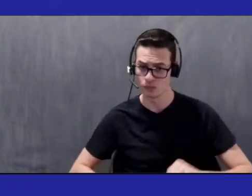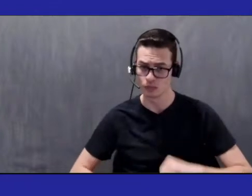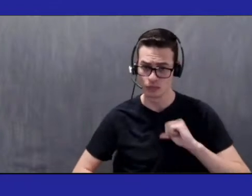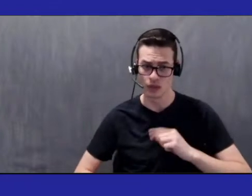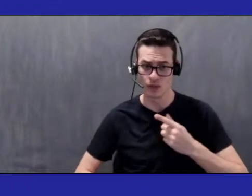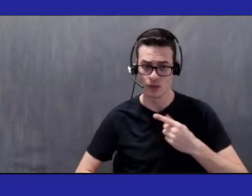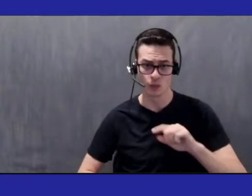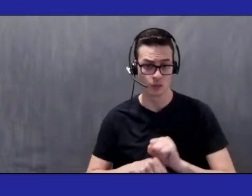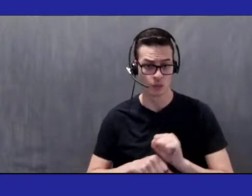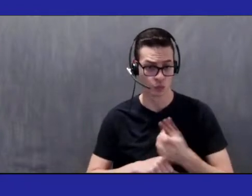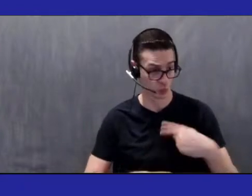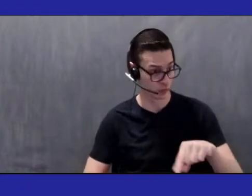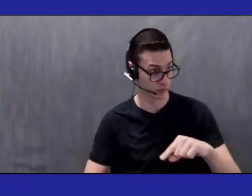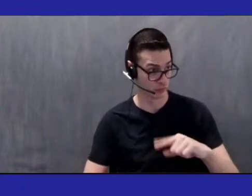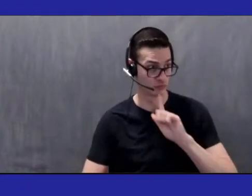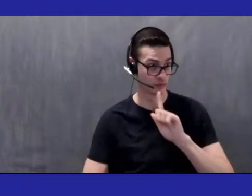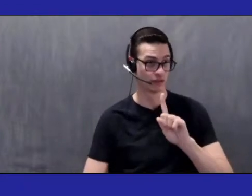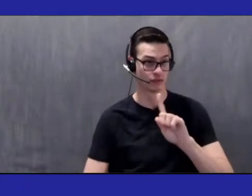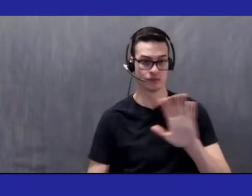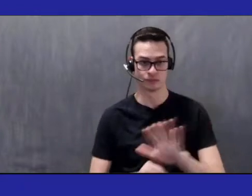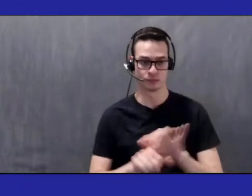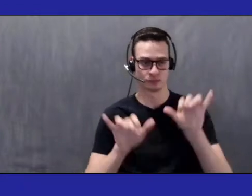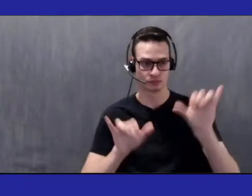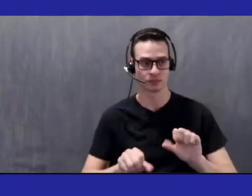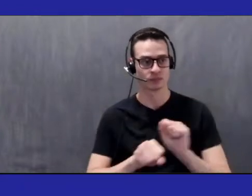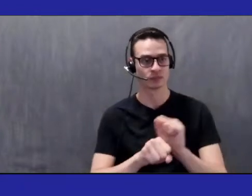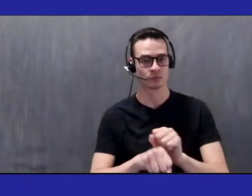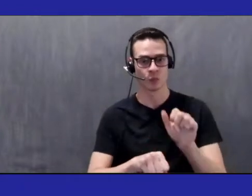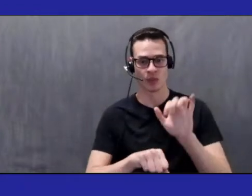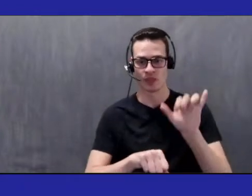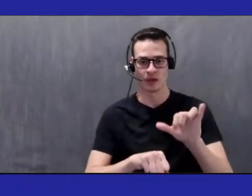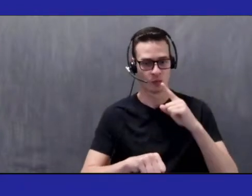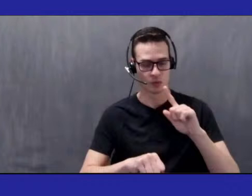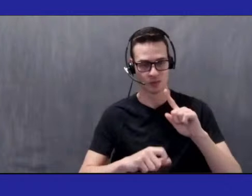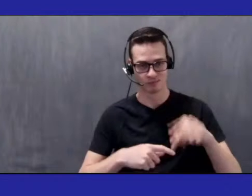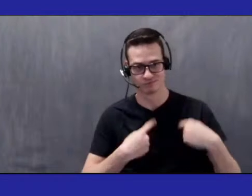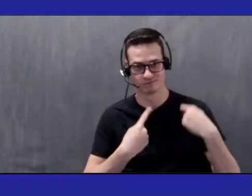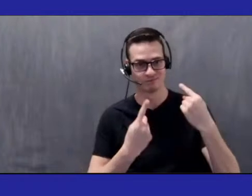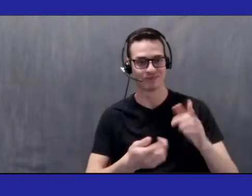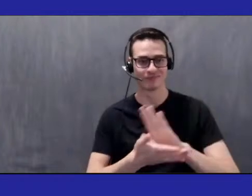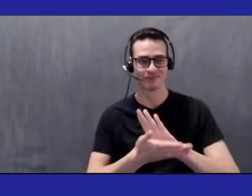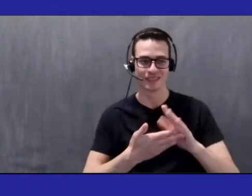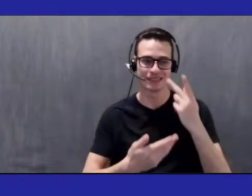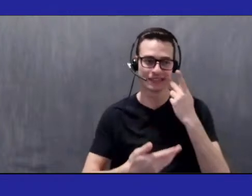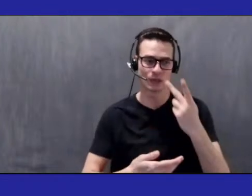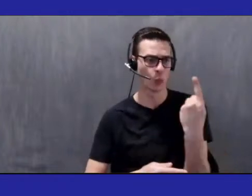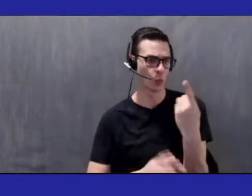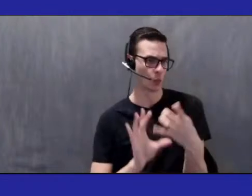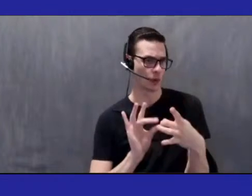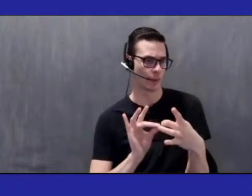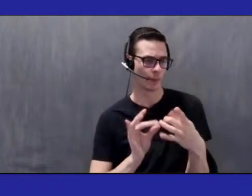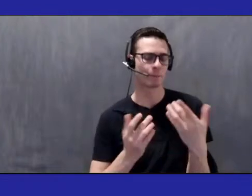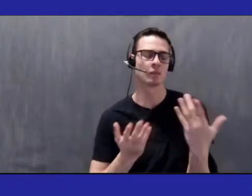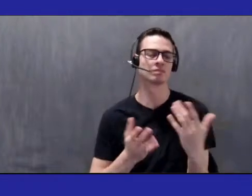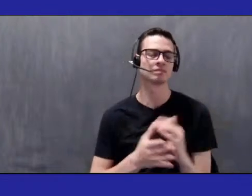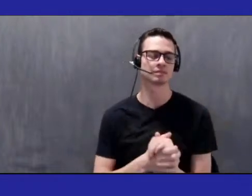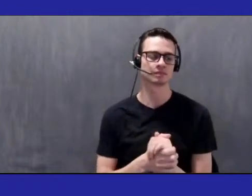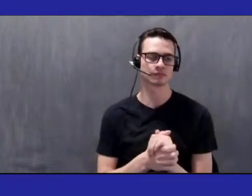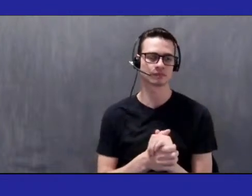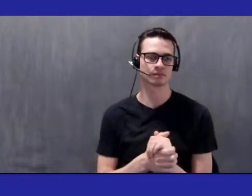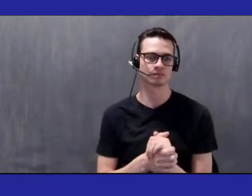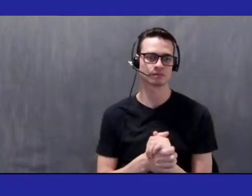whole system has been working on it for a while on this, and it's just nice to see that. I guess one comment that I had was